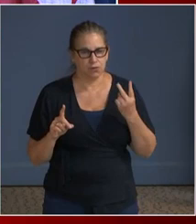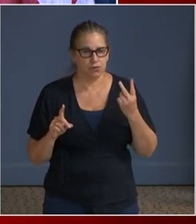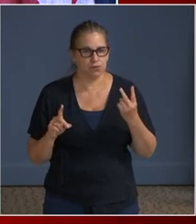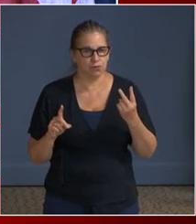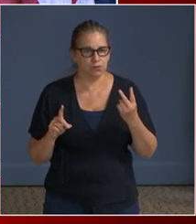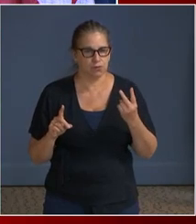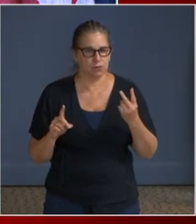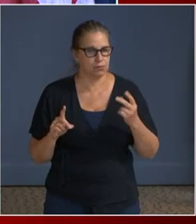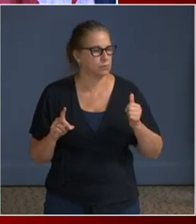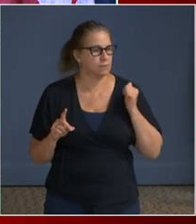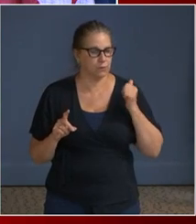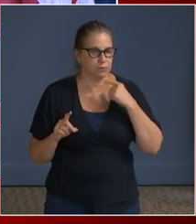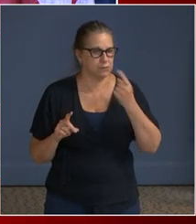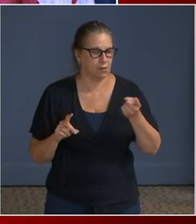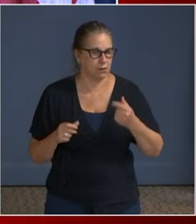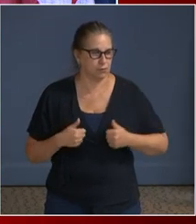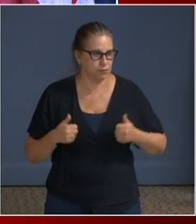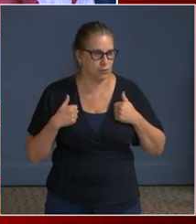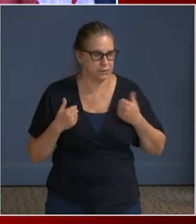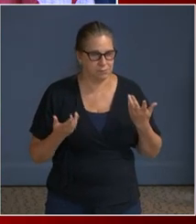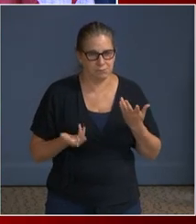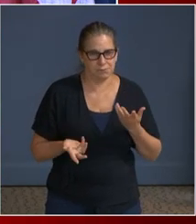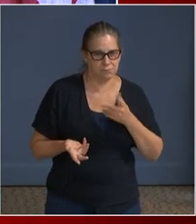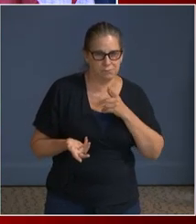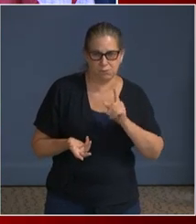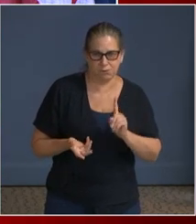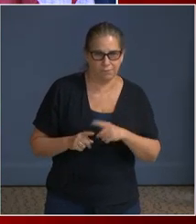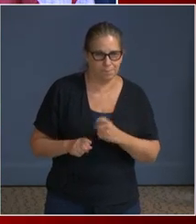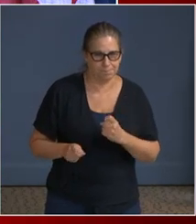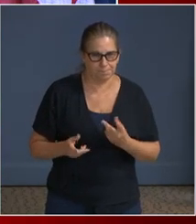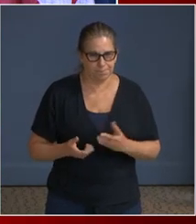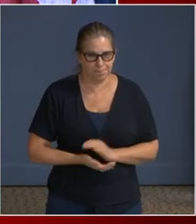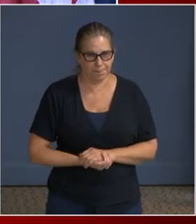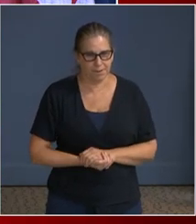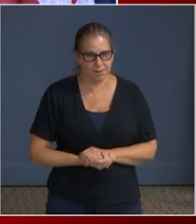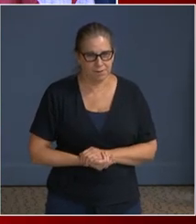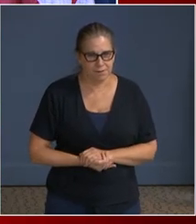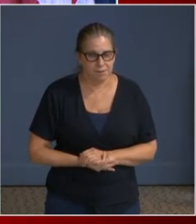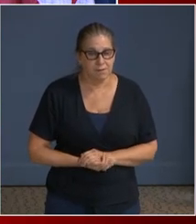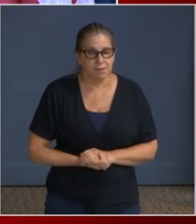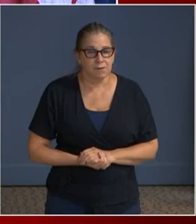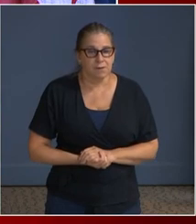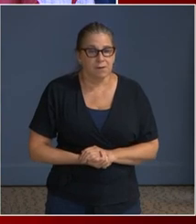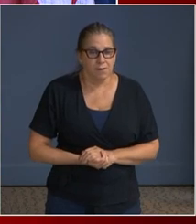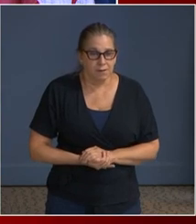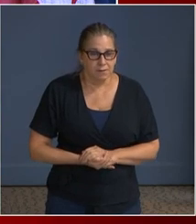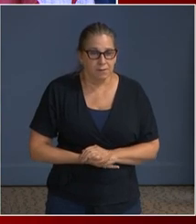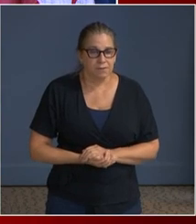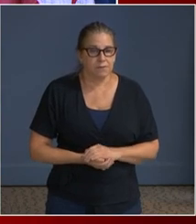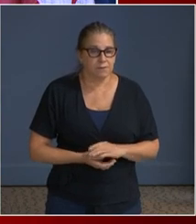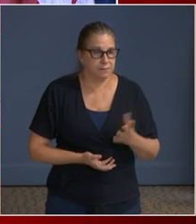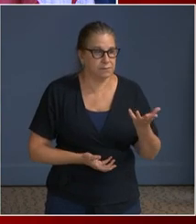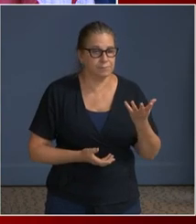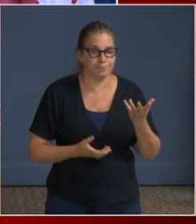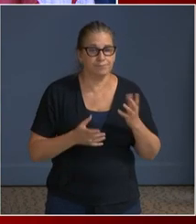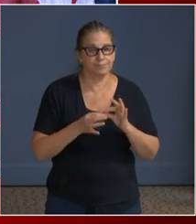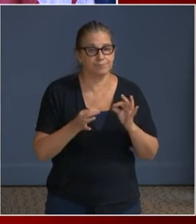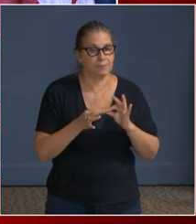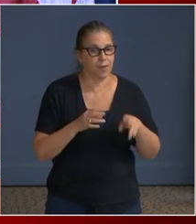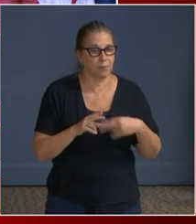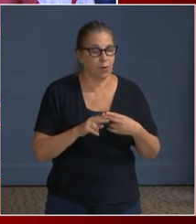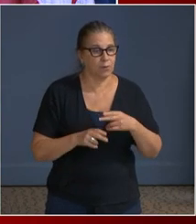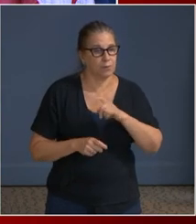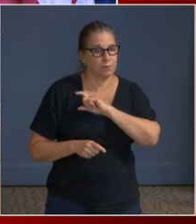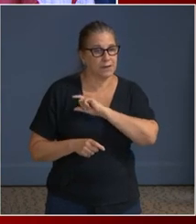to provide their addresses. I want to say about the police response, I think some of you have seen the videos posted on